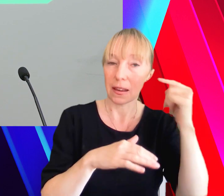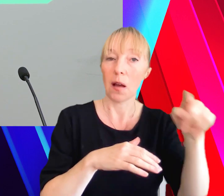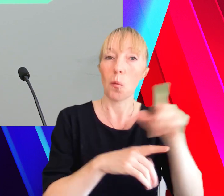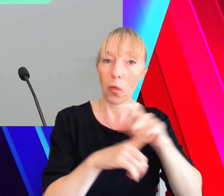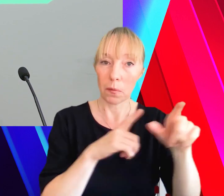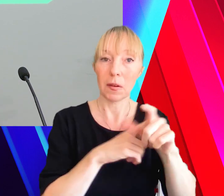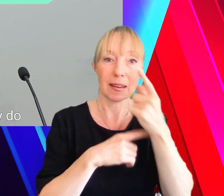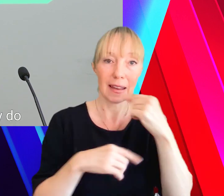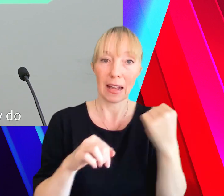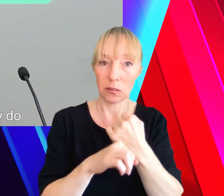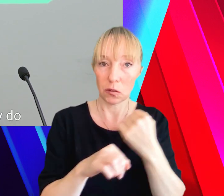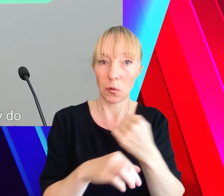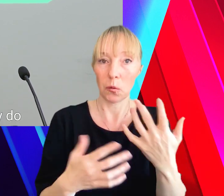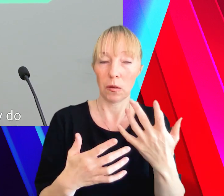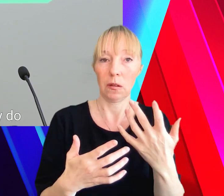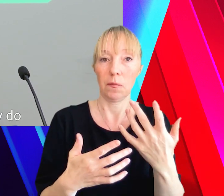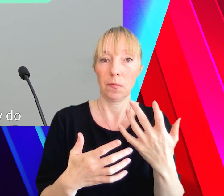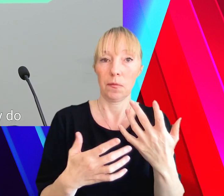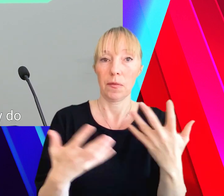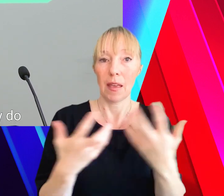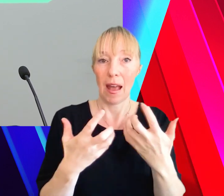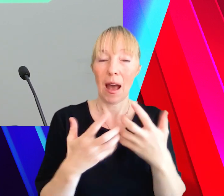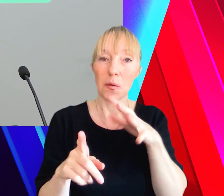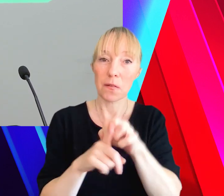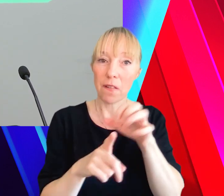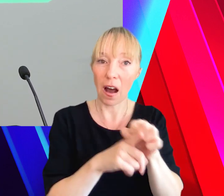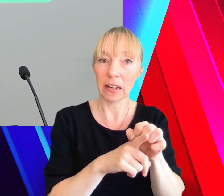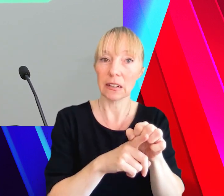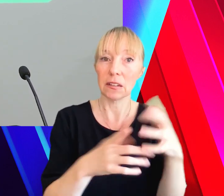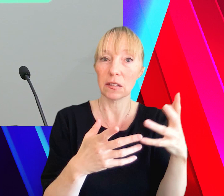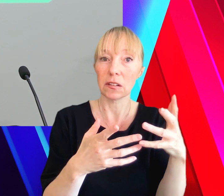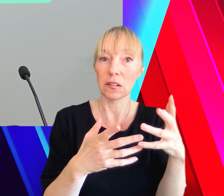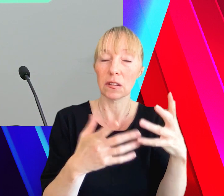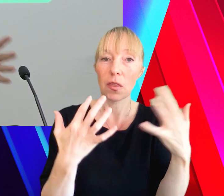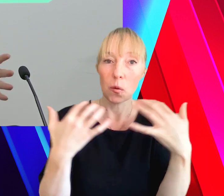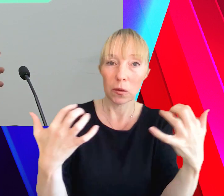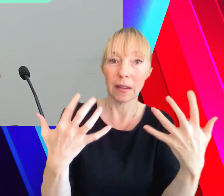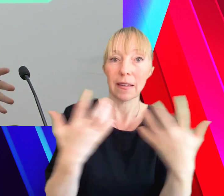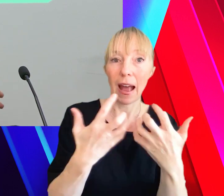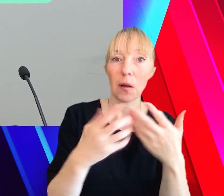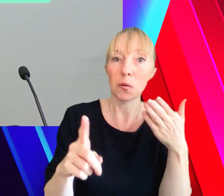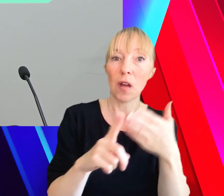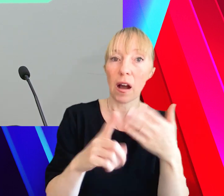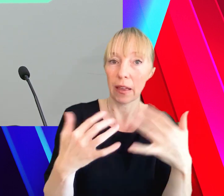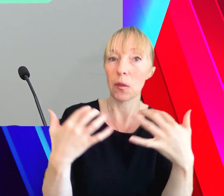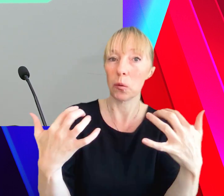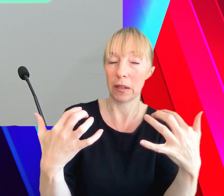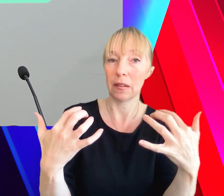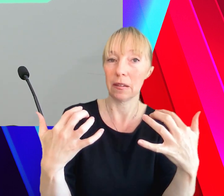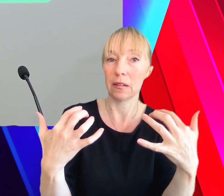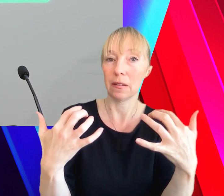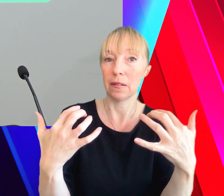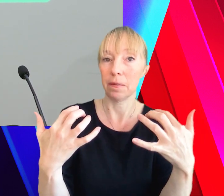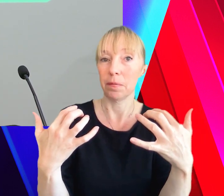understanding of what these communities can actually do and how you find audiences and how you target